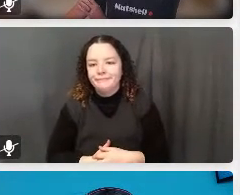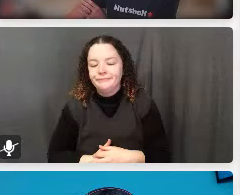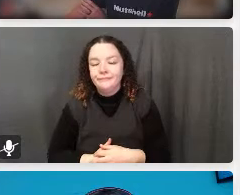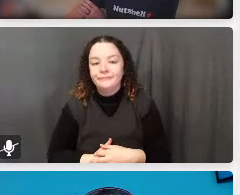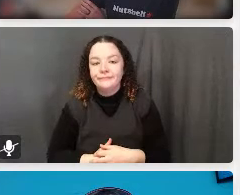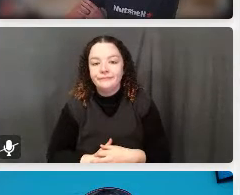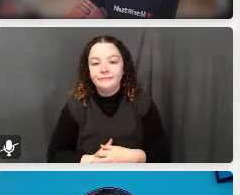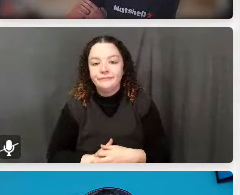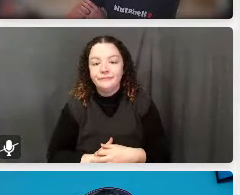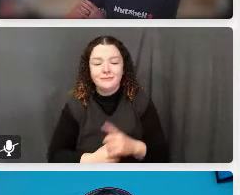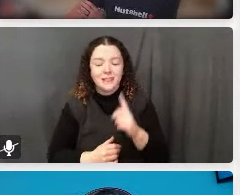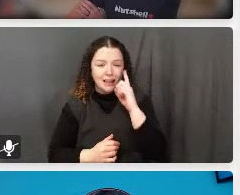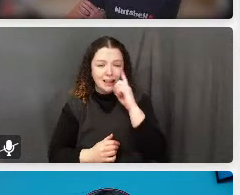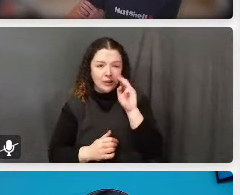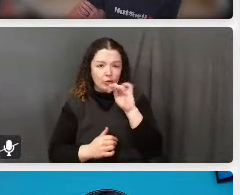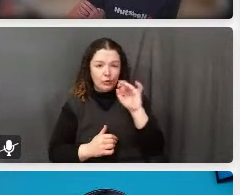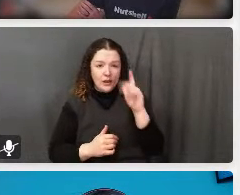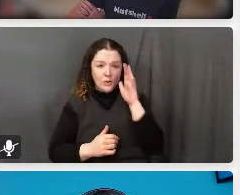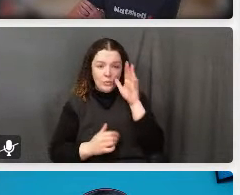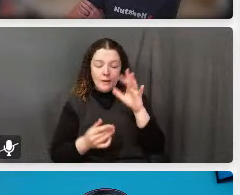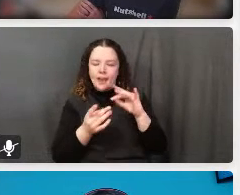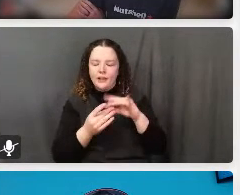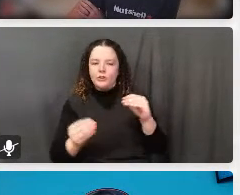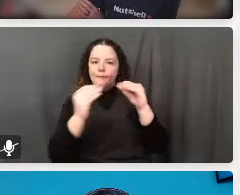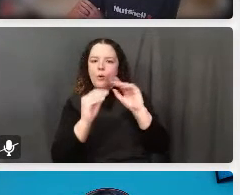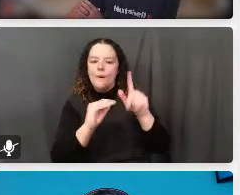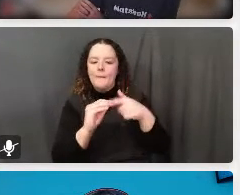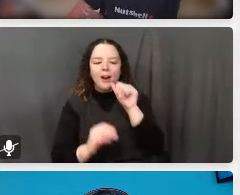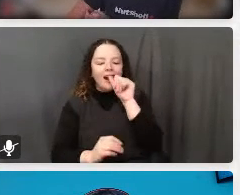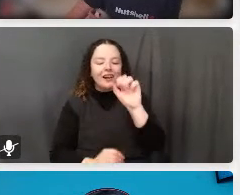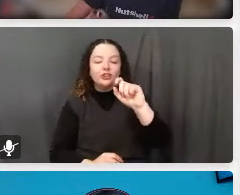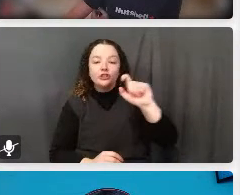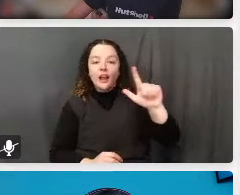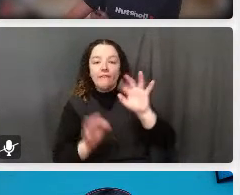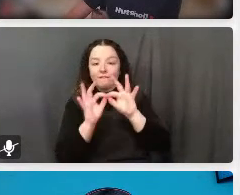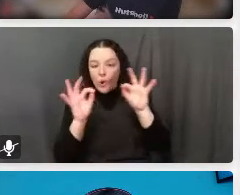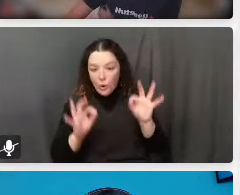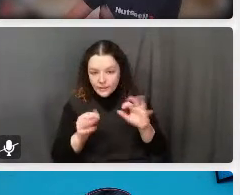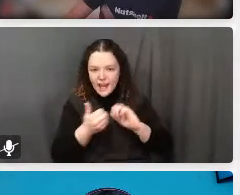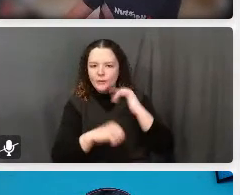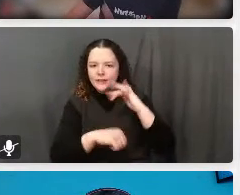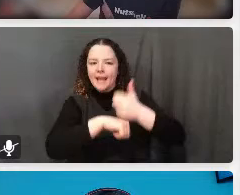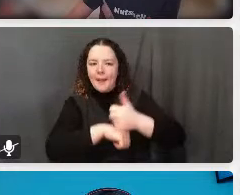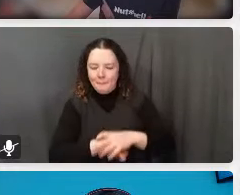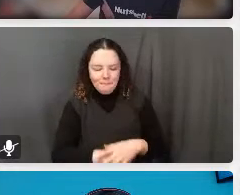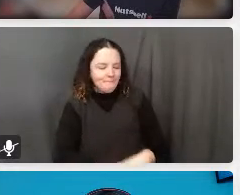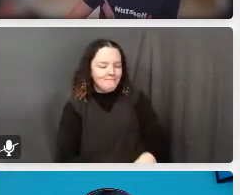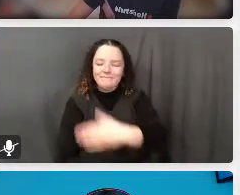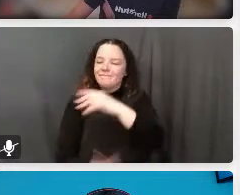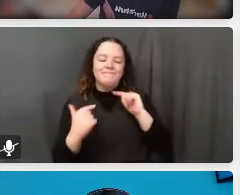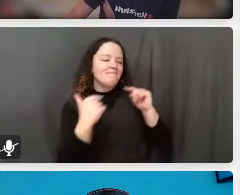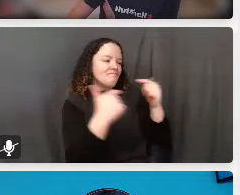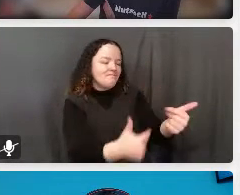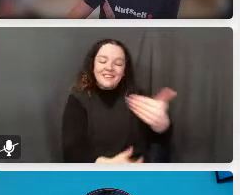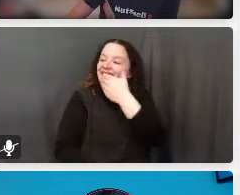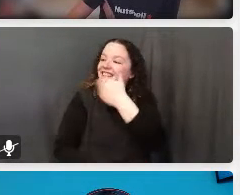And I think Will is going to mention some more about Nutshell forms and how you can set those up. Yes, thank you, Emily. And I was able to figure out my